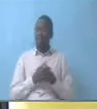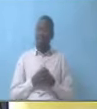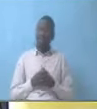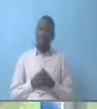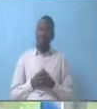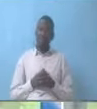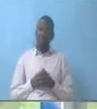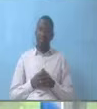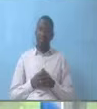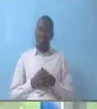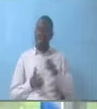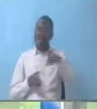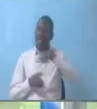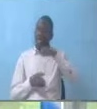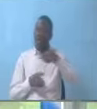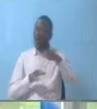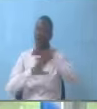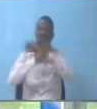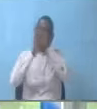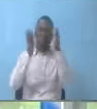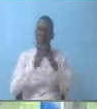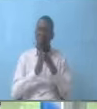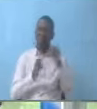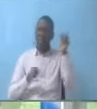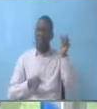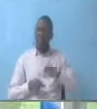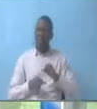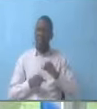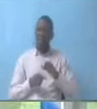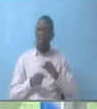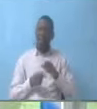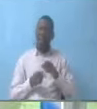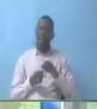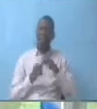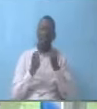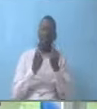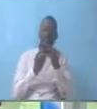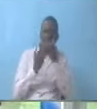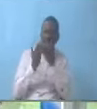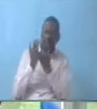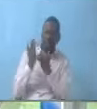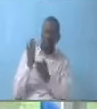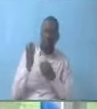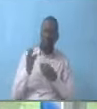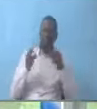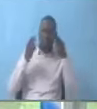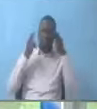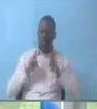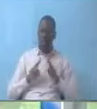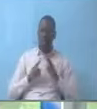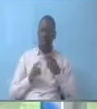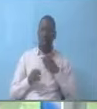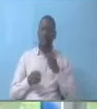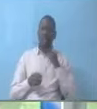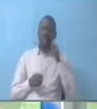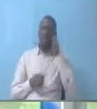These are all terrible pieces of legislation that were passed during your time as Attorney